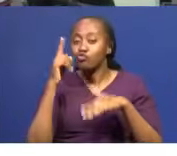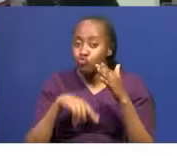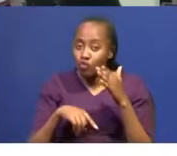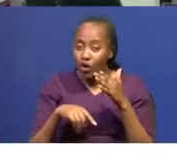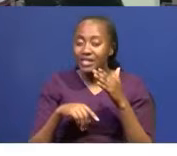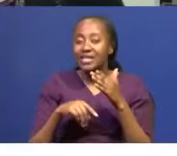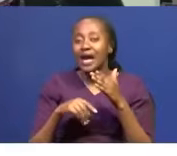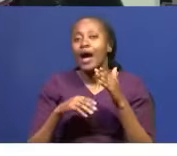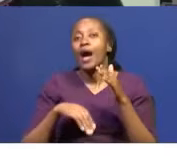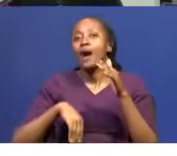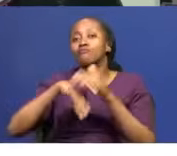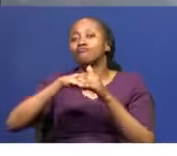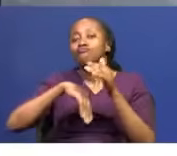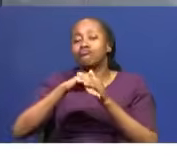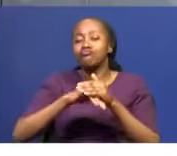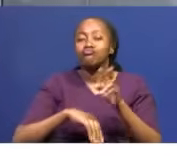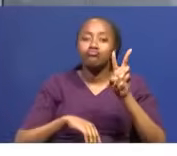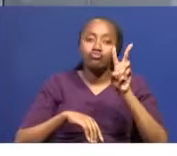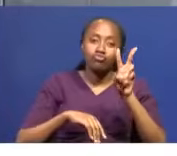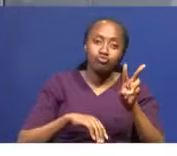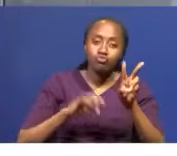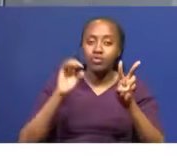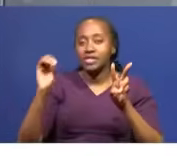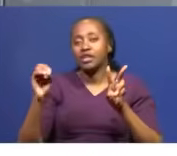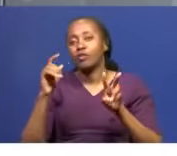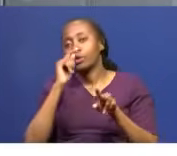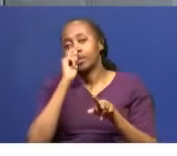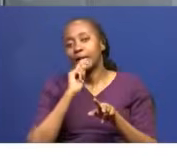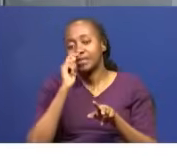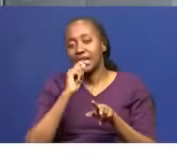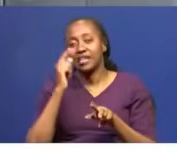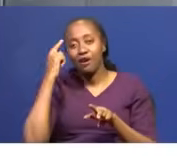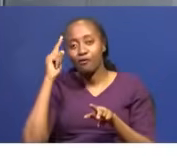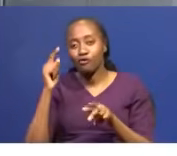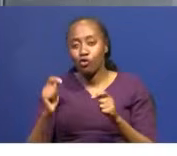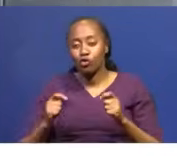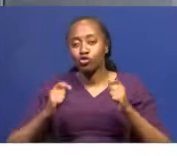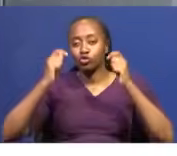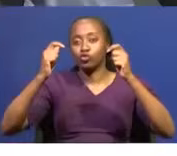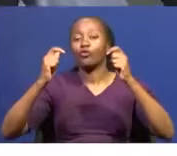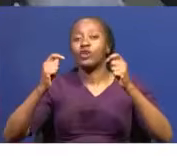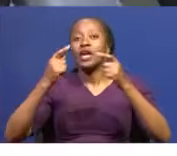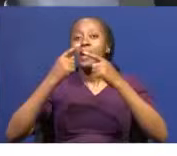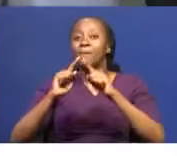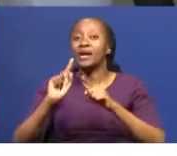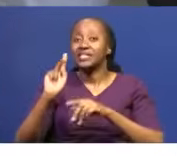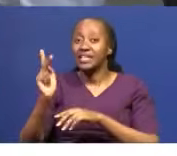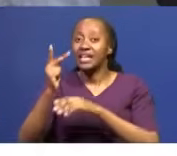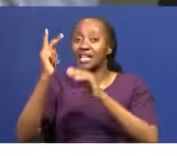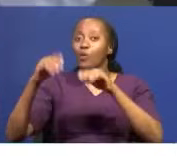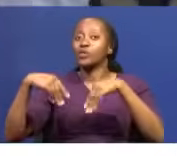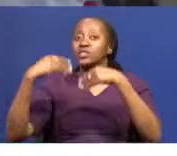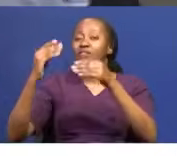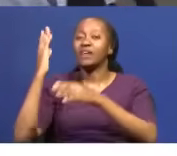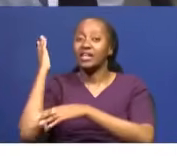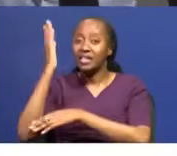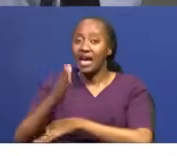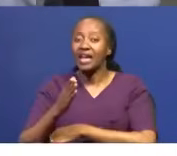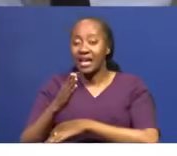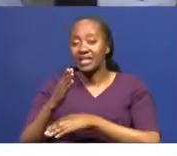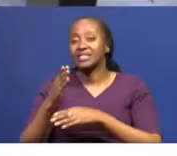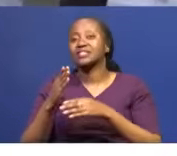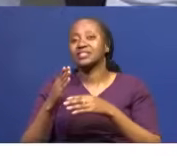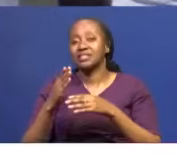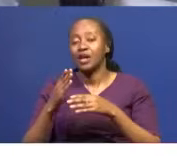beat Tanzania 2-0 in the final to lift the coveted trophy. Kenya was awarded a direct ticket to the final after their